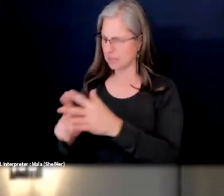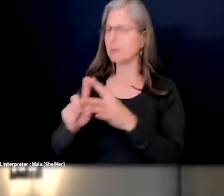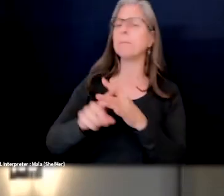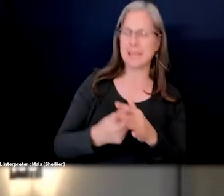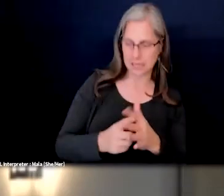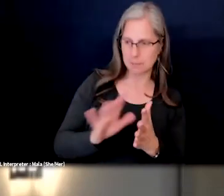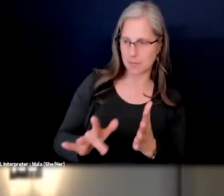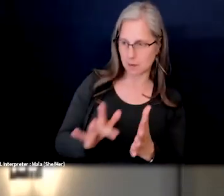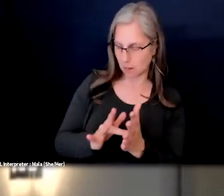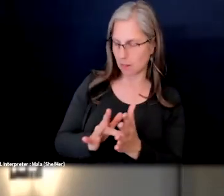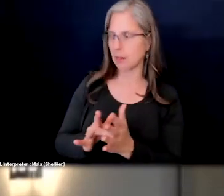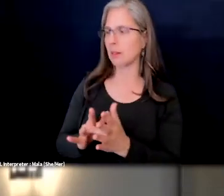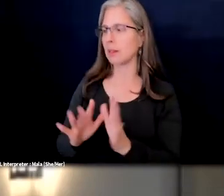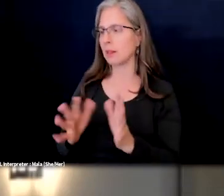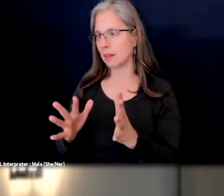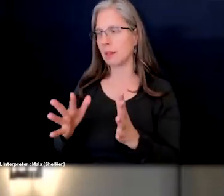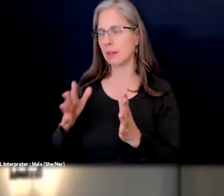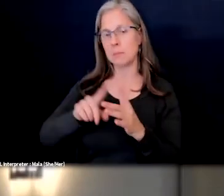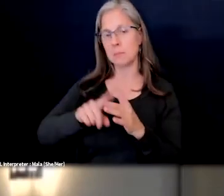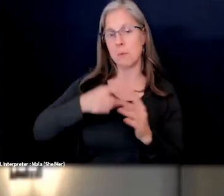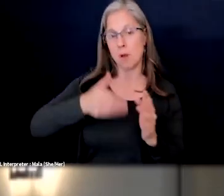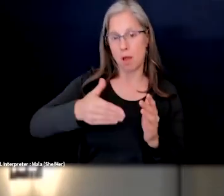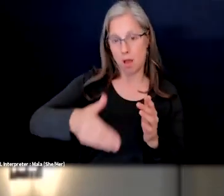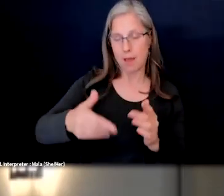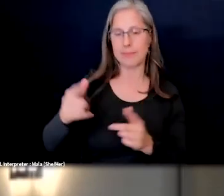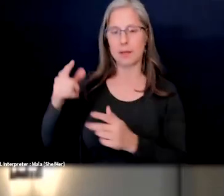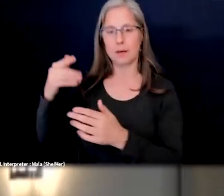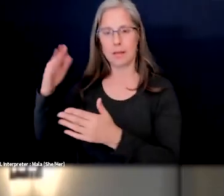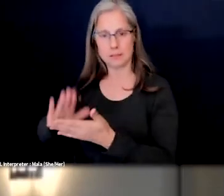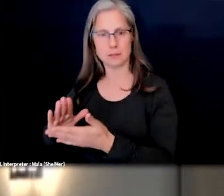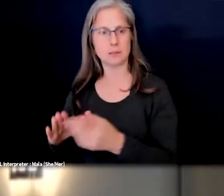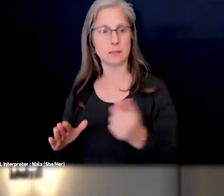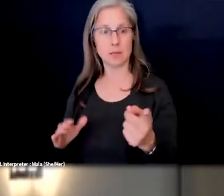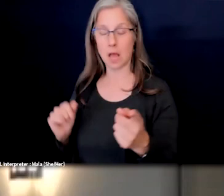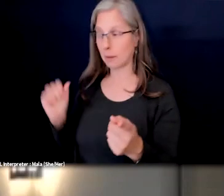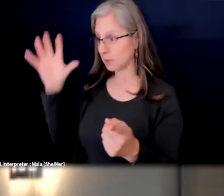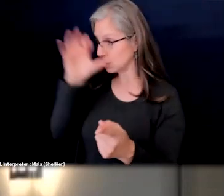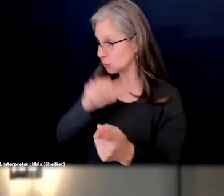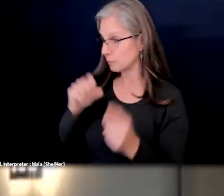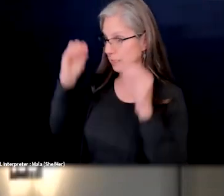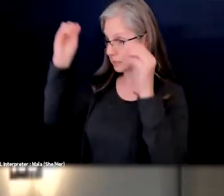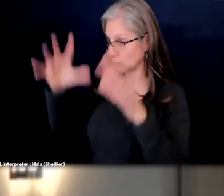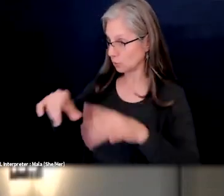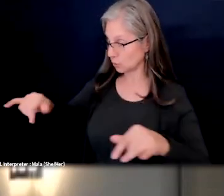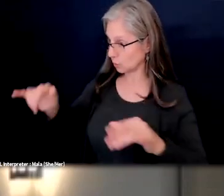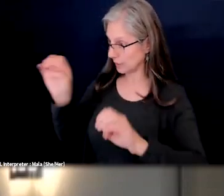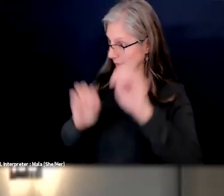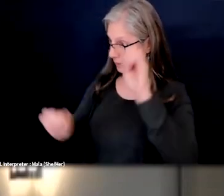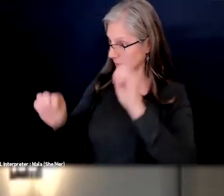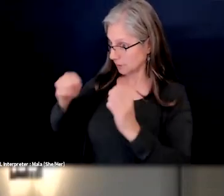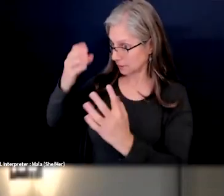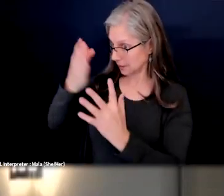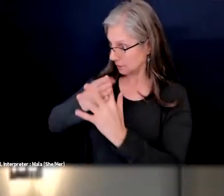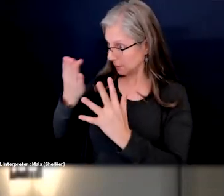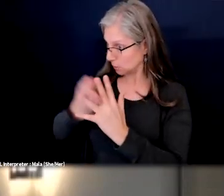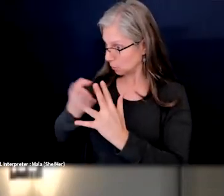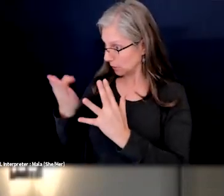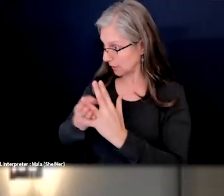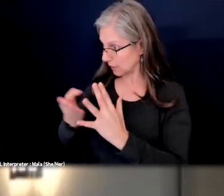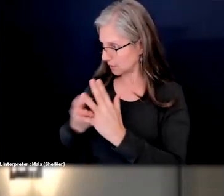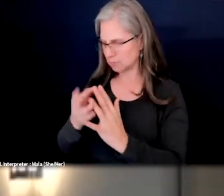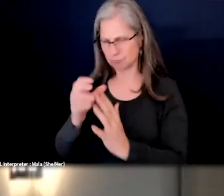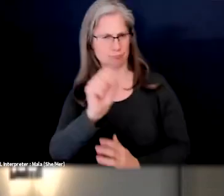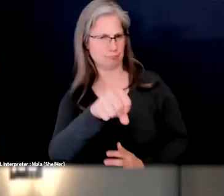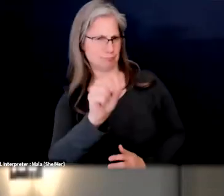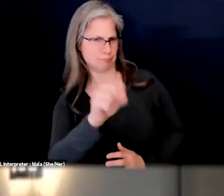beginning, it's given a little more often than later. So, and I'm assuming, right, teachers do assessments in between, not Absolutely.